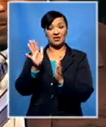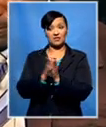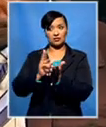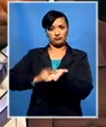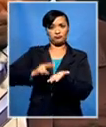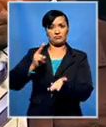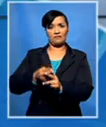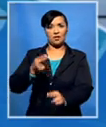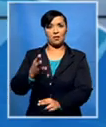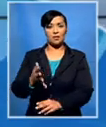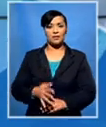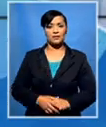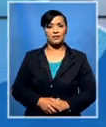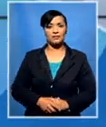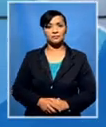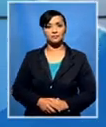everything.